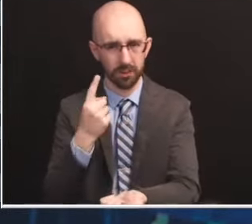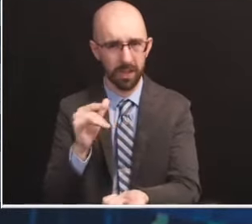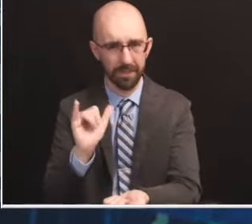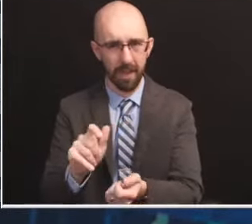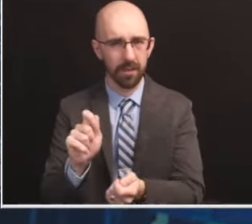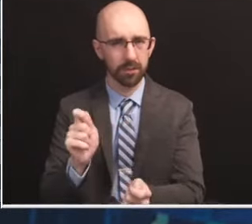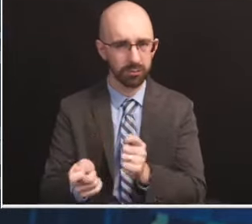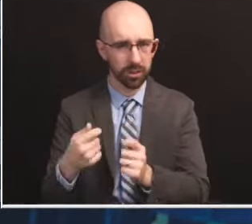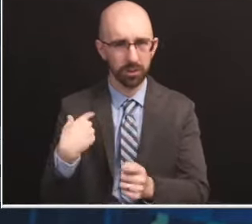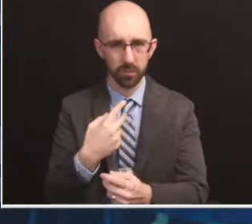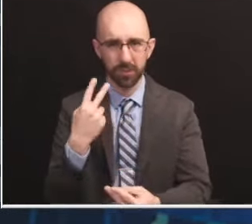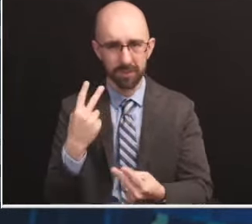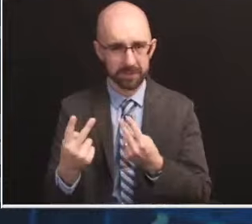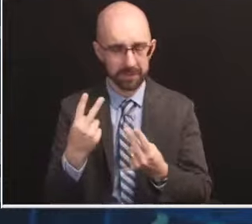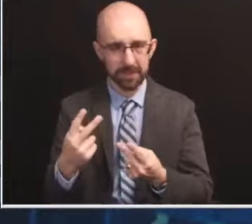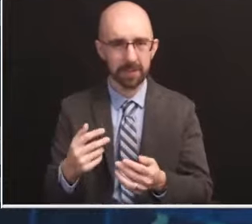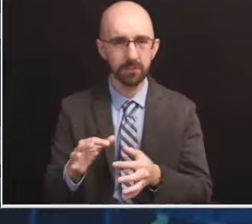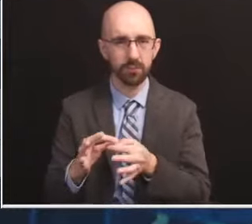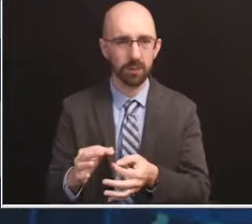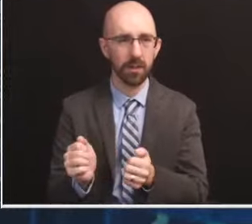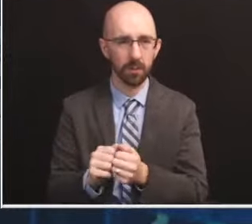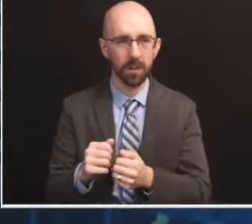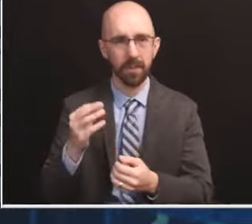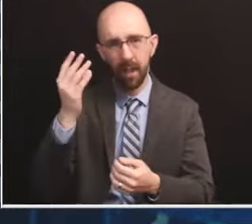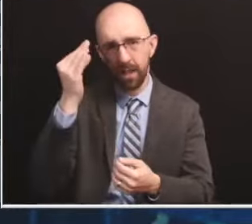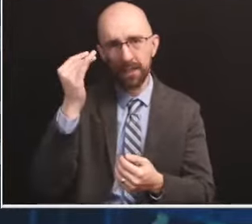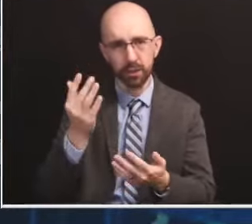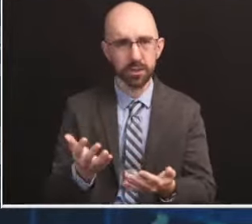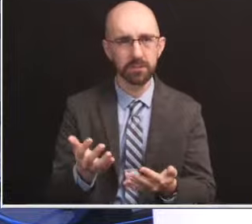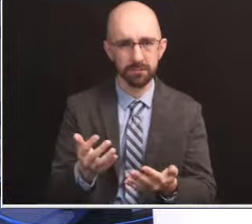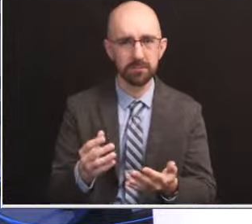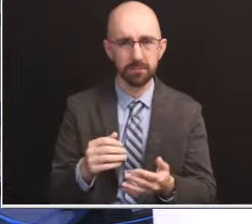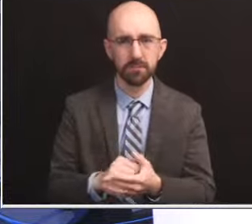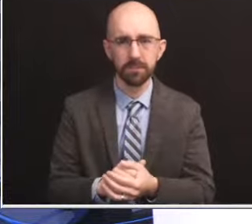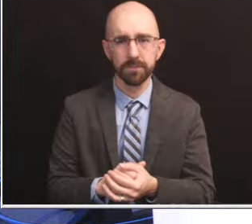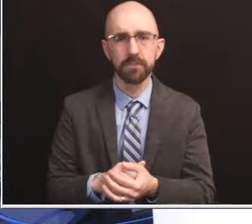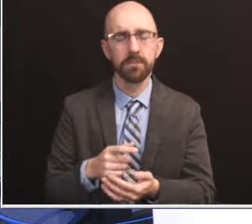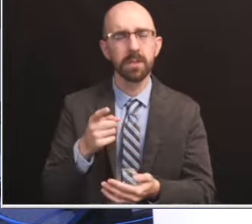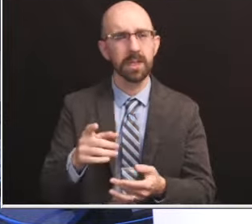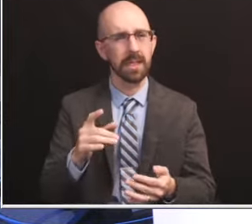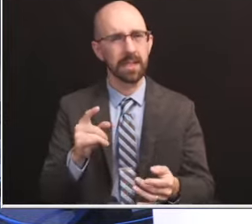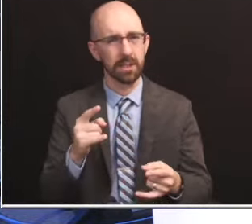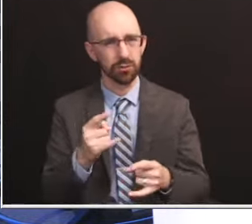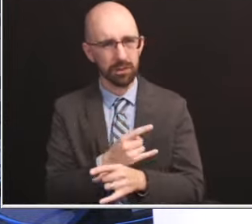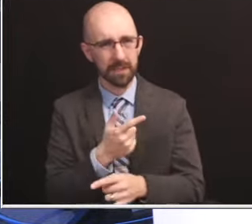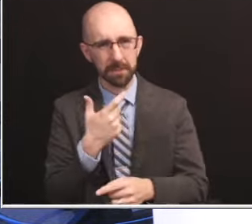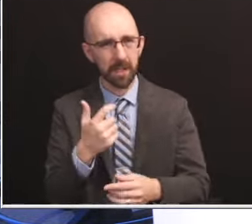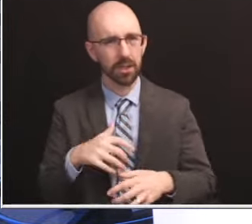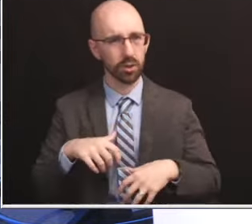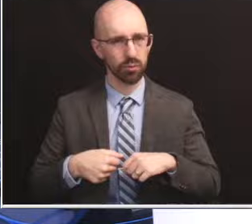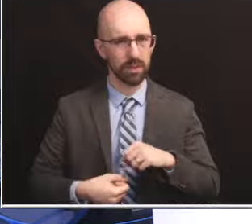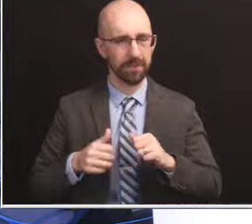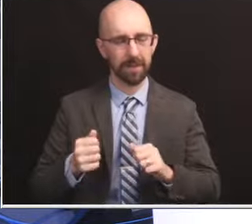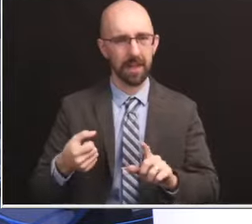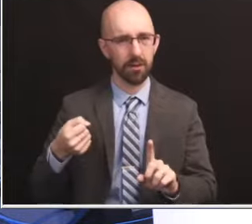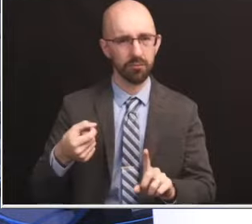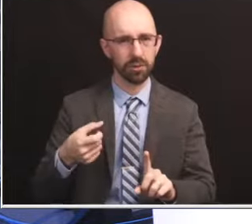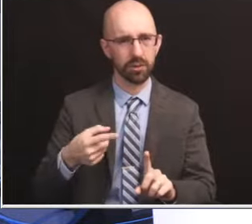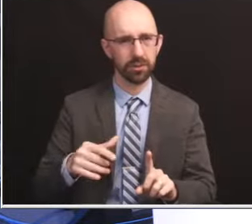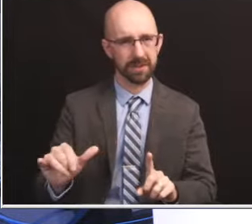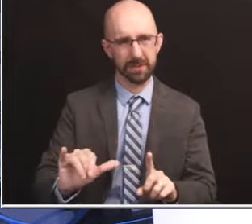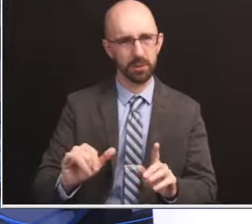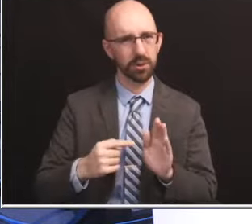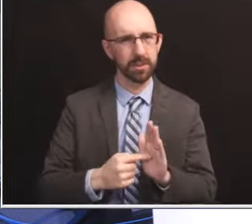see in terms of cognition across menopause. It's so tricky because grief can also trigger similar